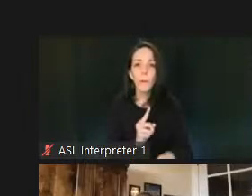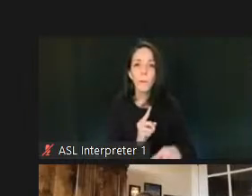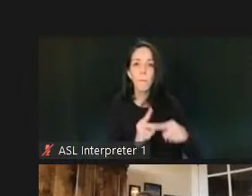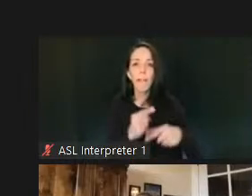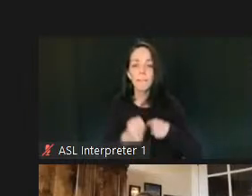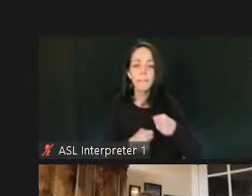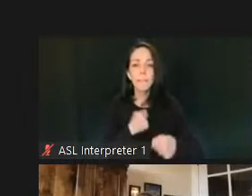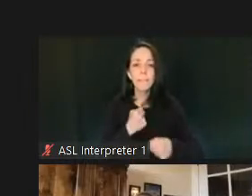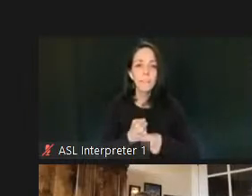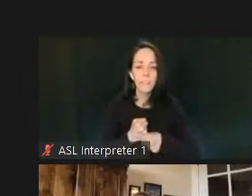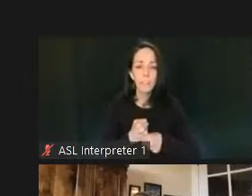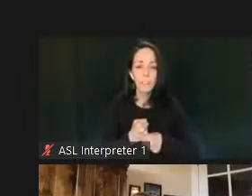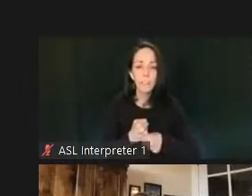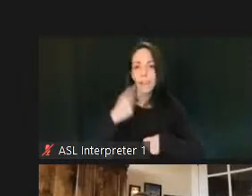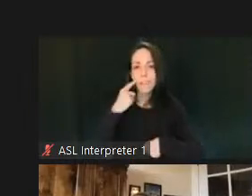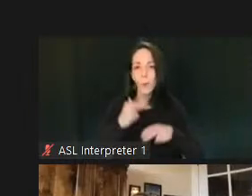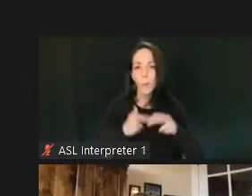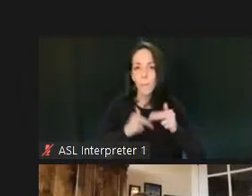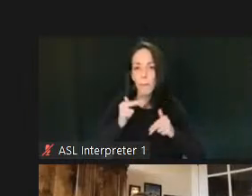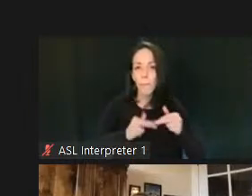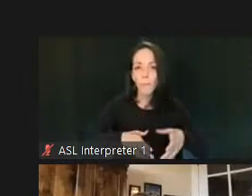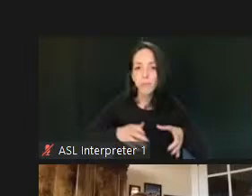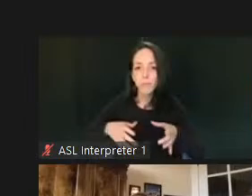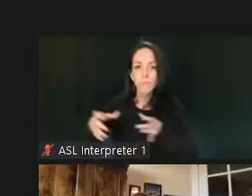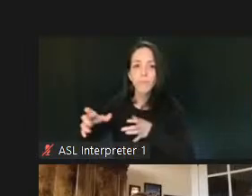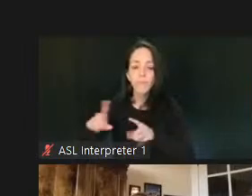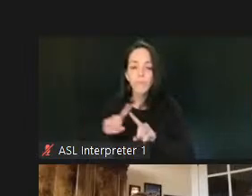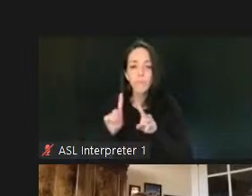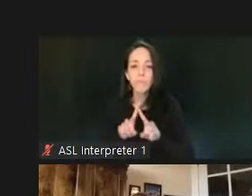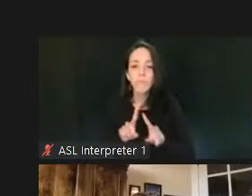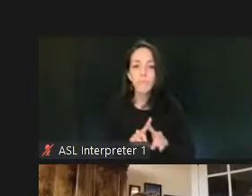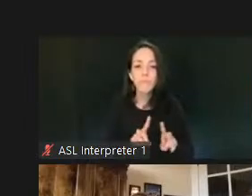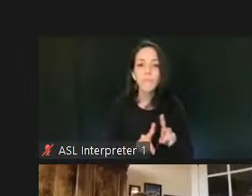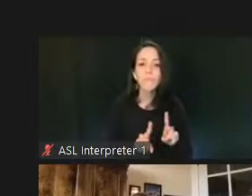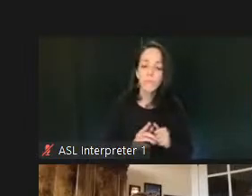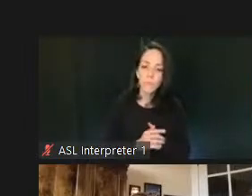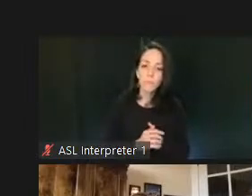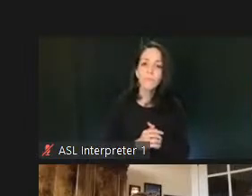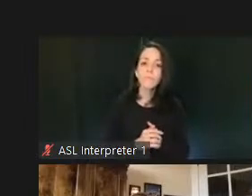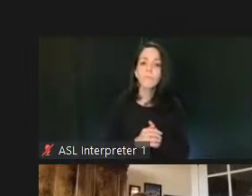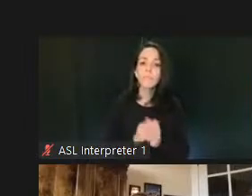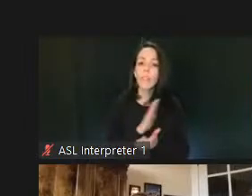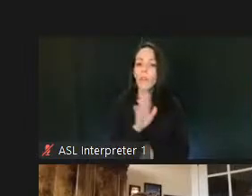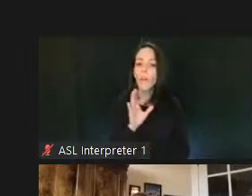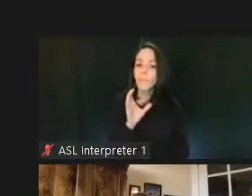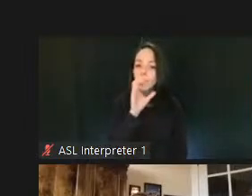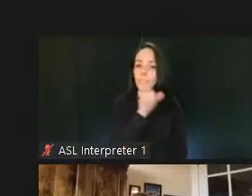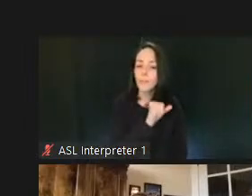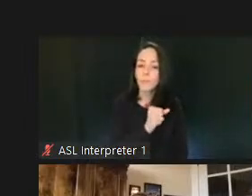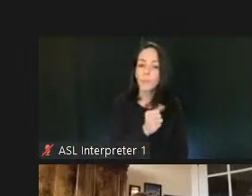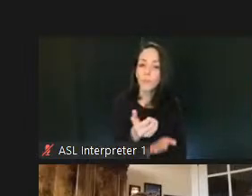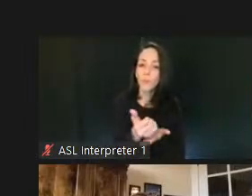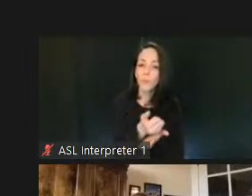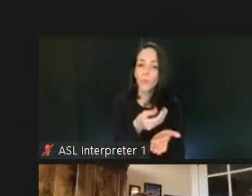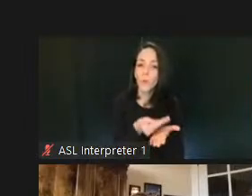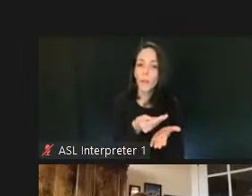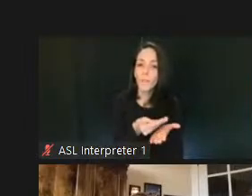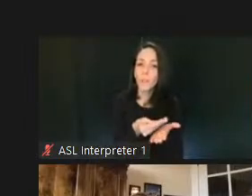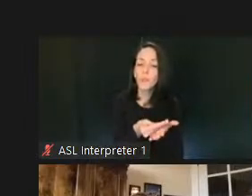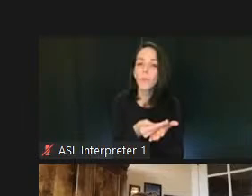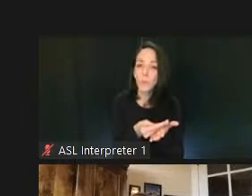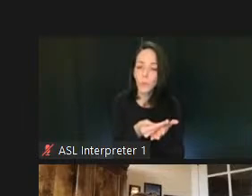revenue sources that are a part of the strategy. And again, the assumptions were that revenue would accrue over